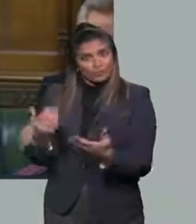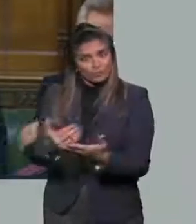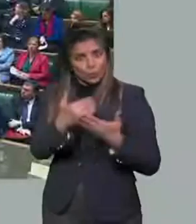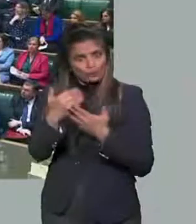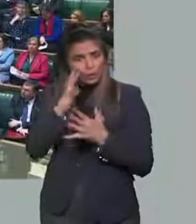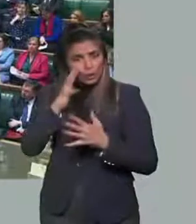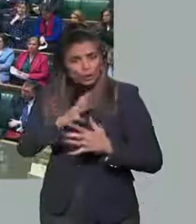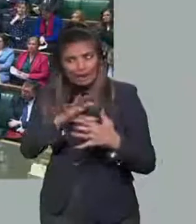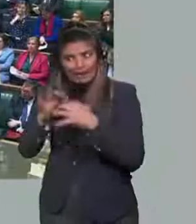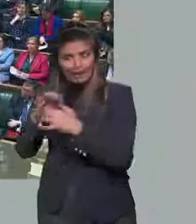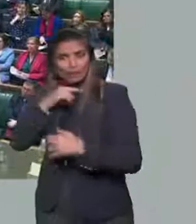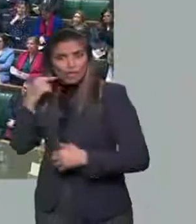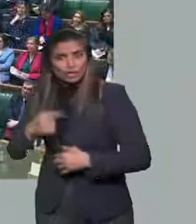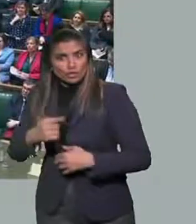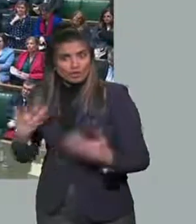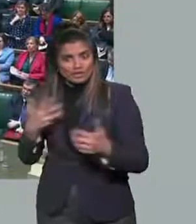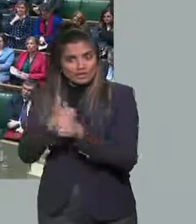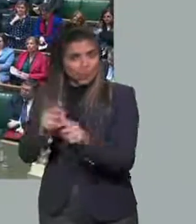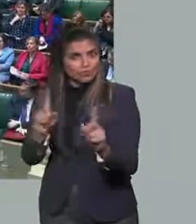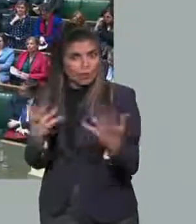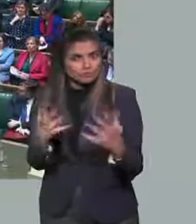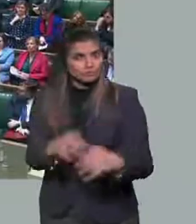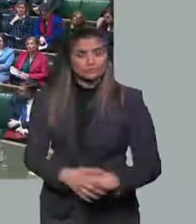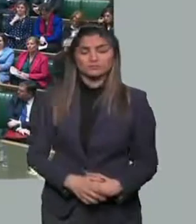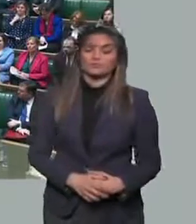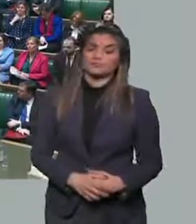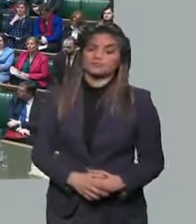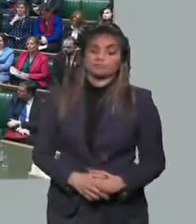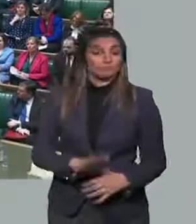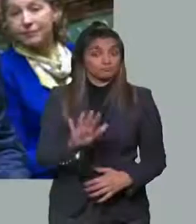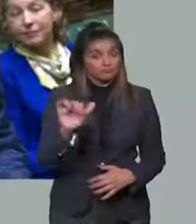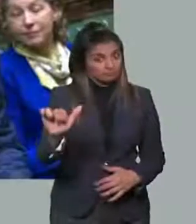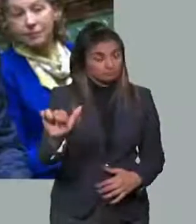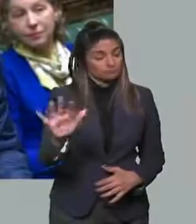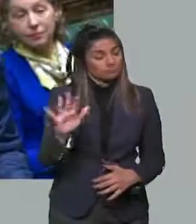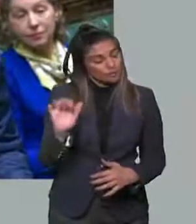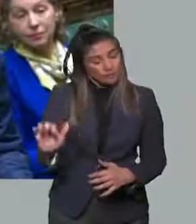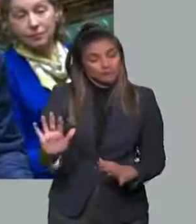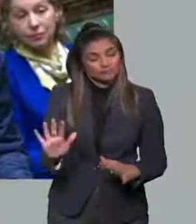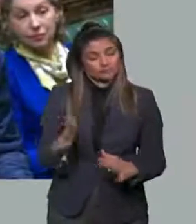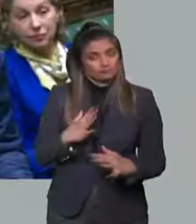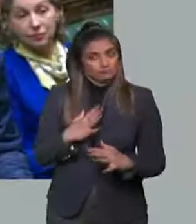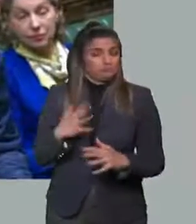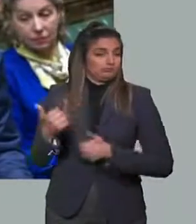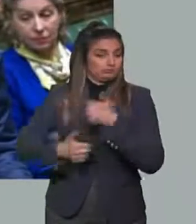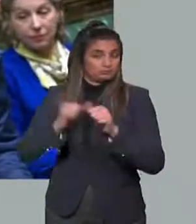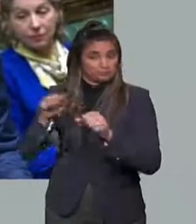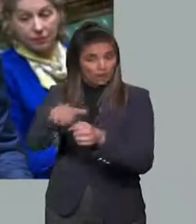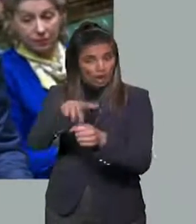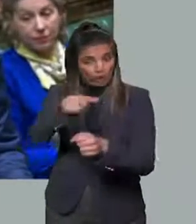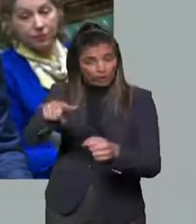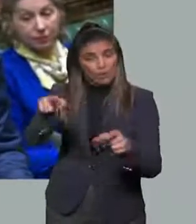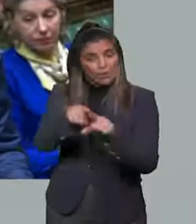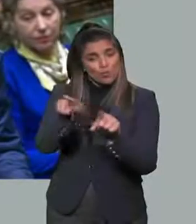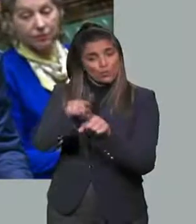Russia? Deputy Prime Minister. He's absolutely right, and I pay tribute to not just his constituents, but the Polish